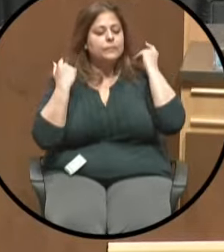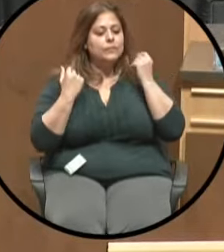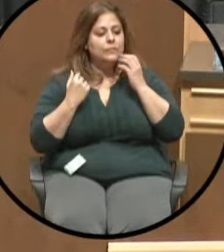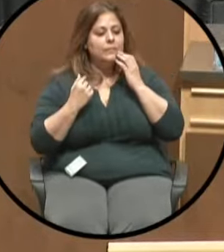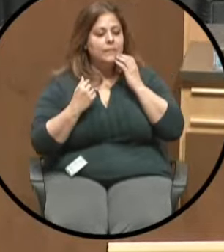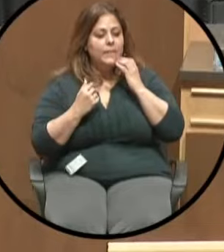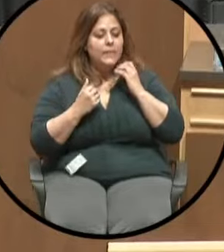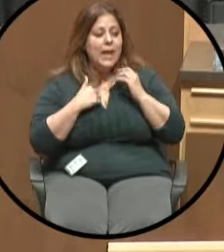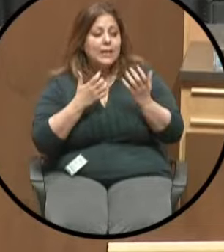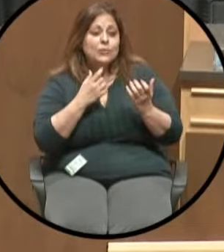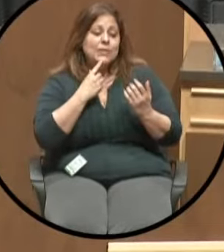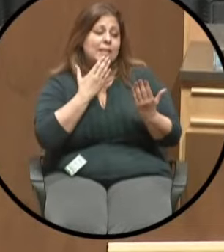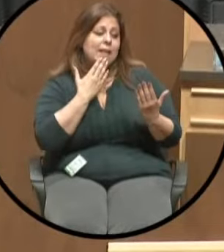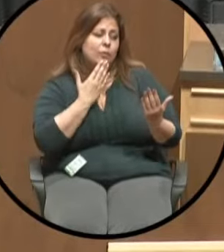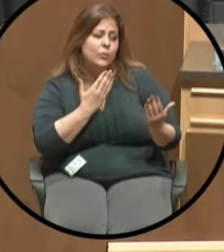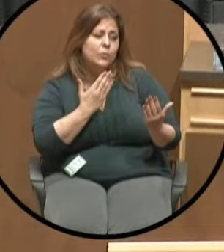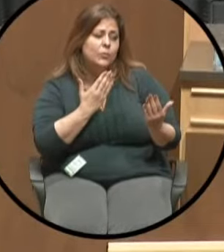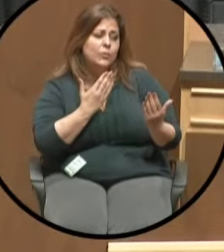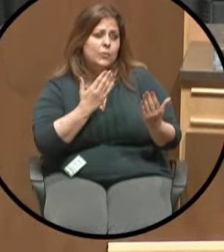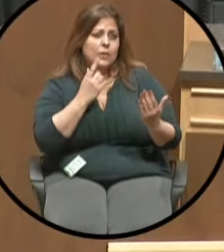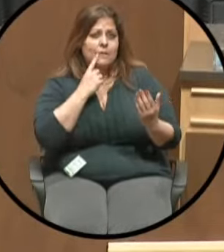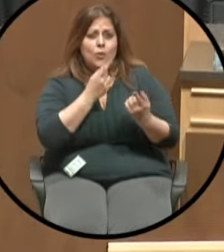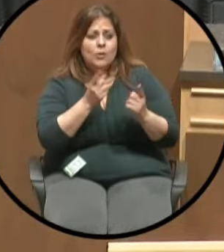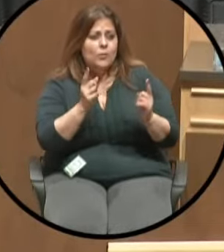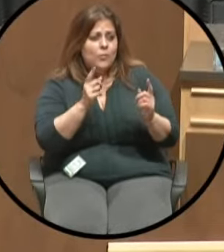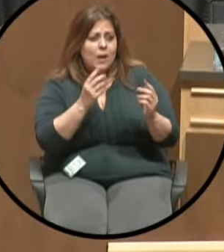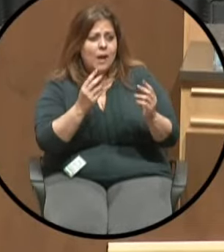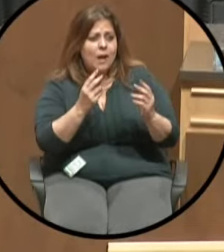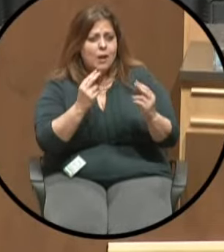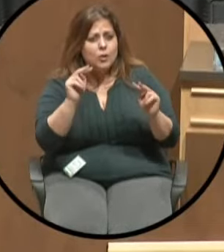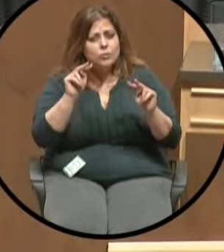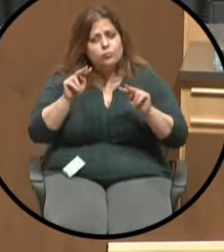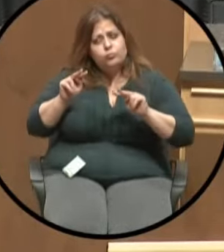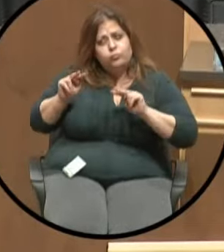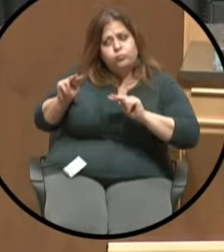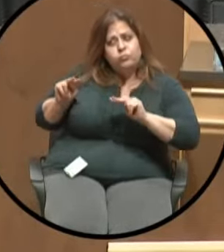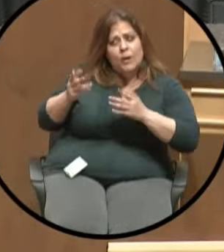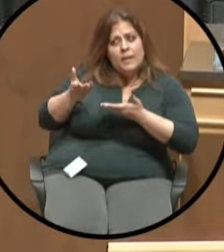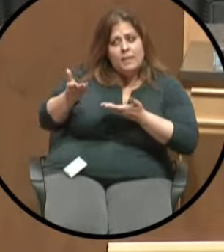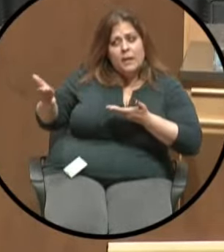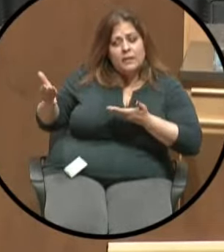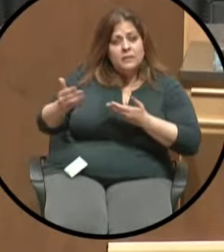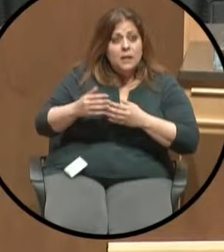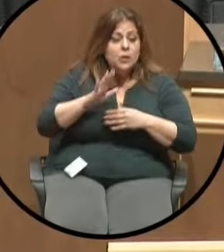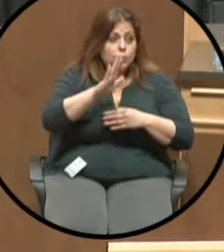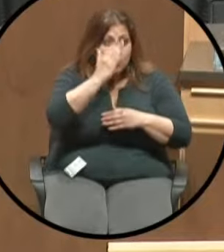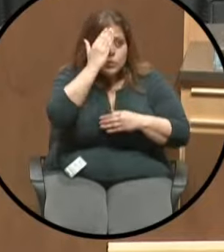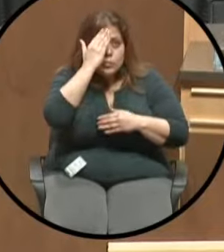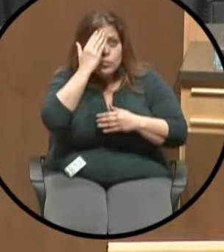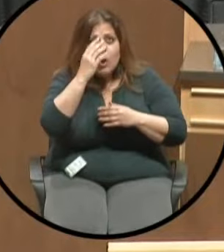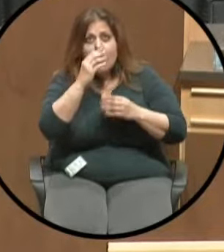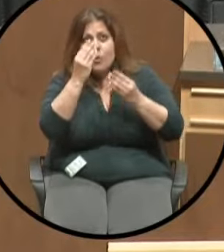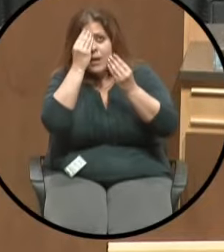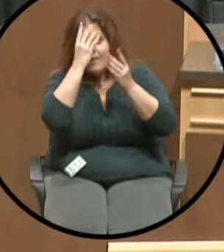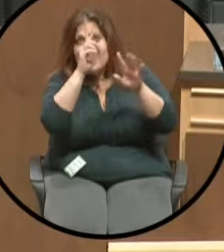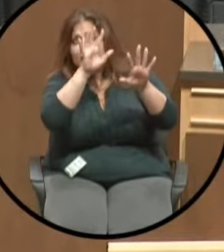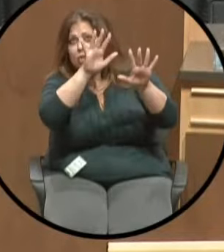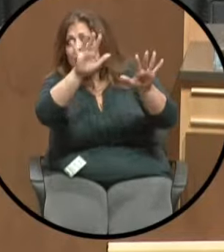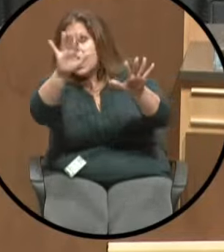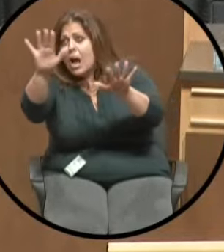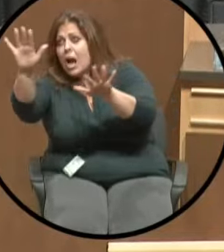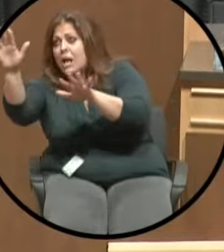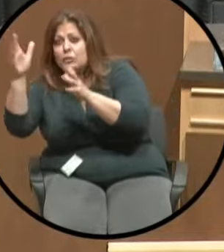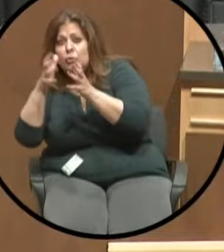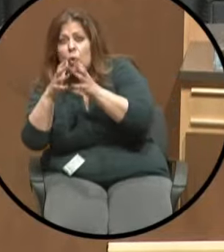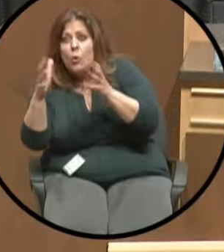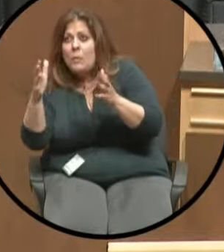I would just like to say thank you for tuning in and listening, because there is a lot of information out there. A lot of it is incorrect,